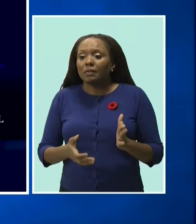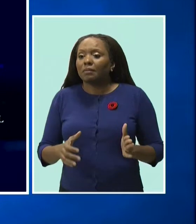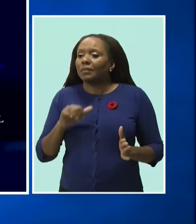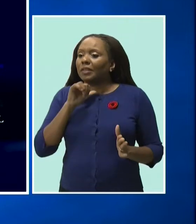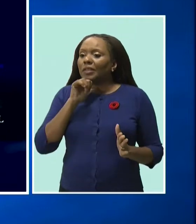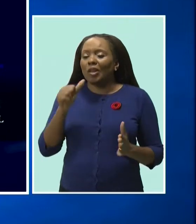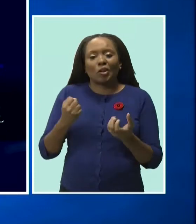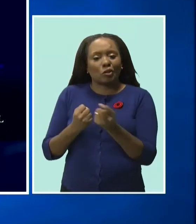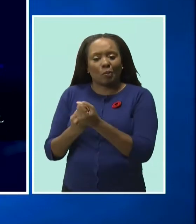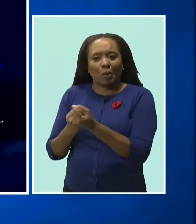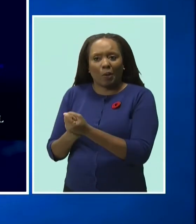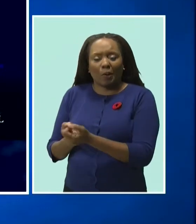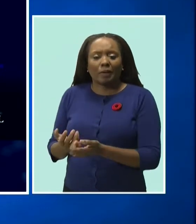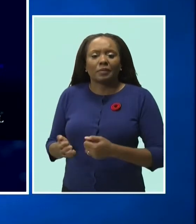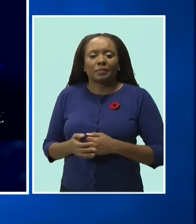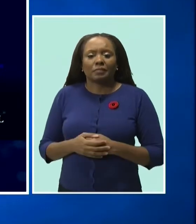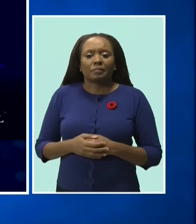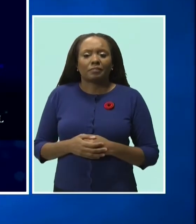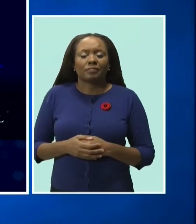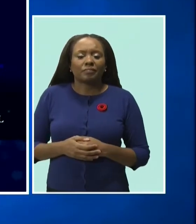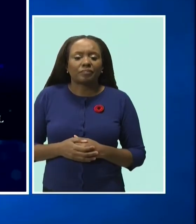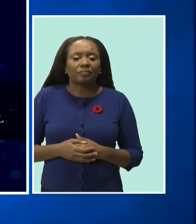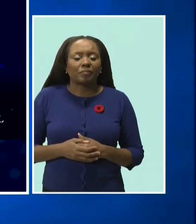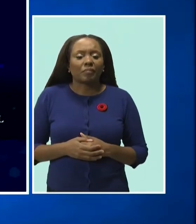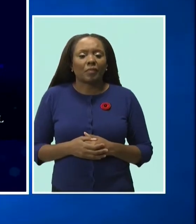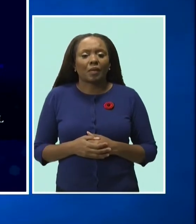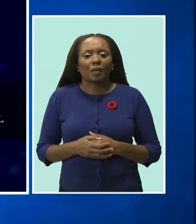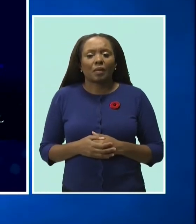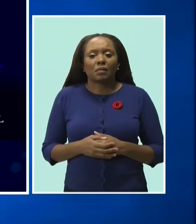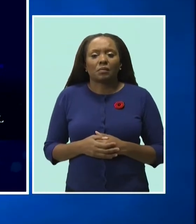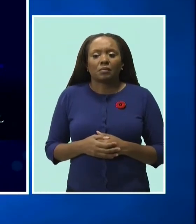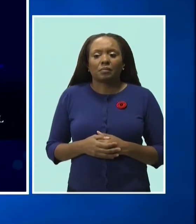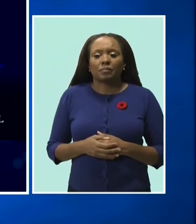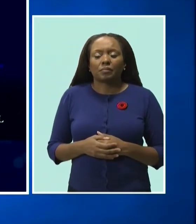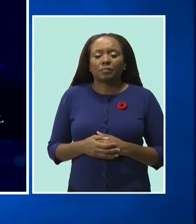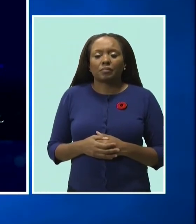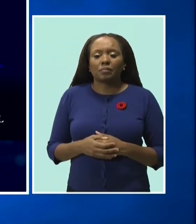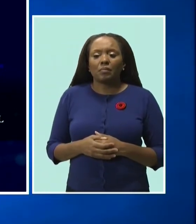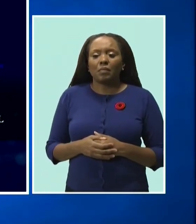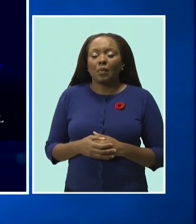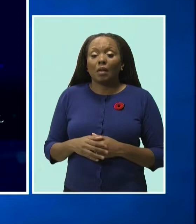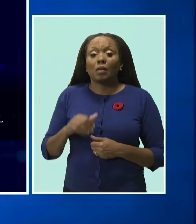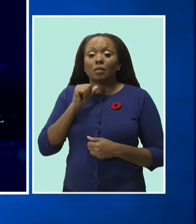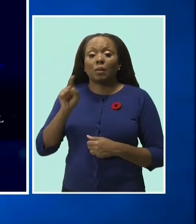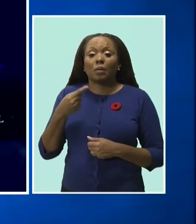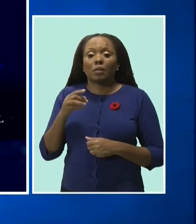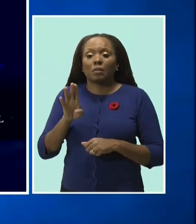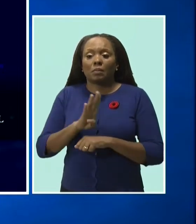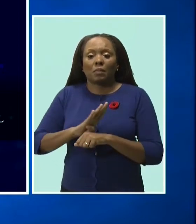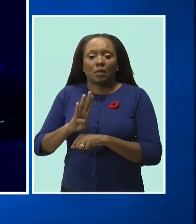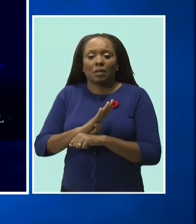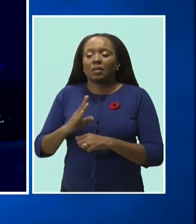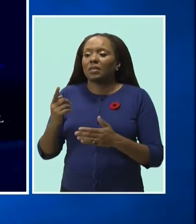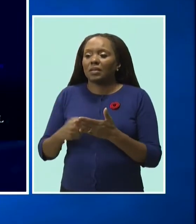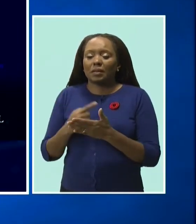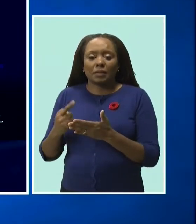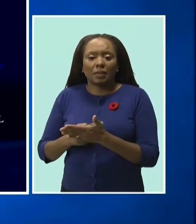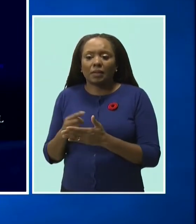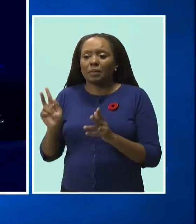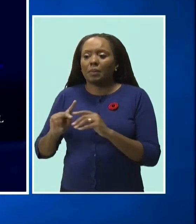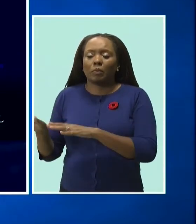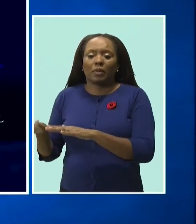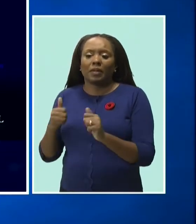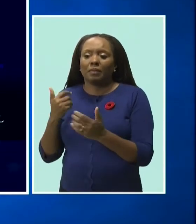the gates in prison. In fact, some, not only in Barbados, but internationally, prisoners cheer them on when they come back, because they expect them to come